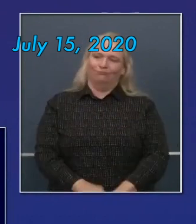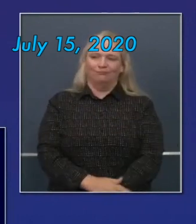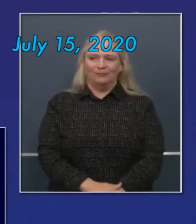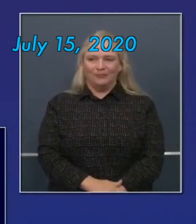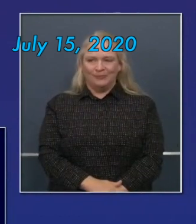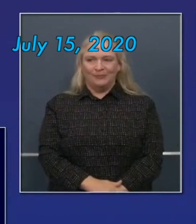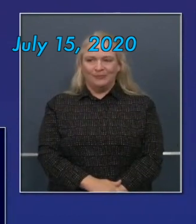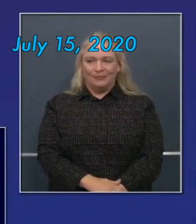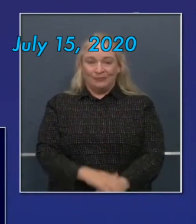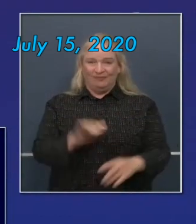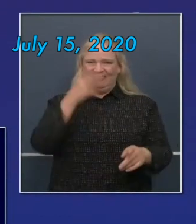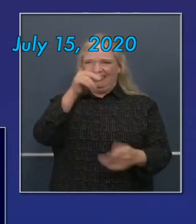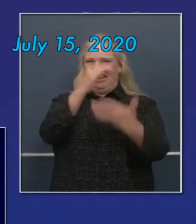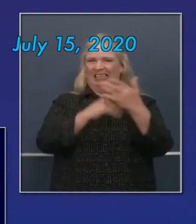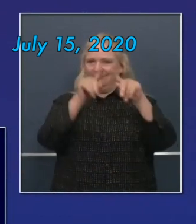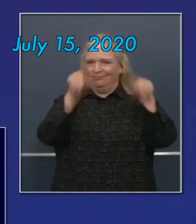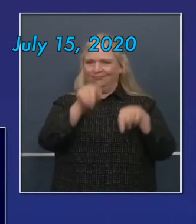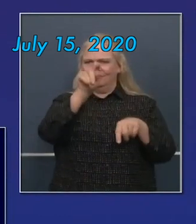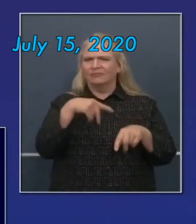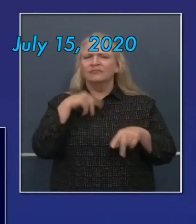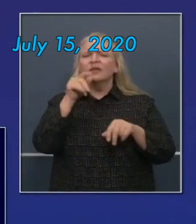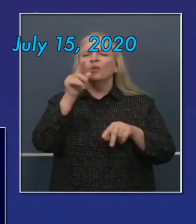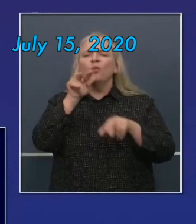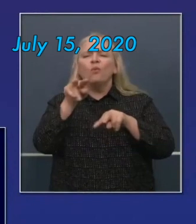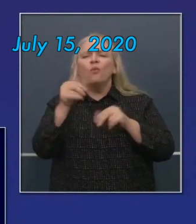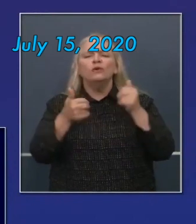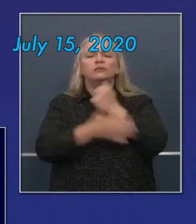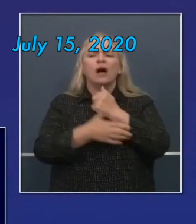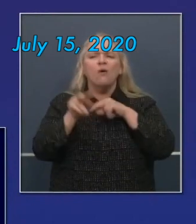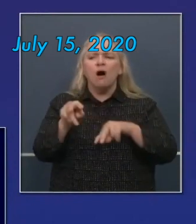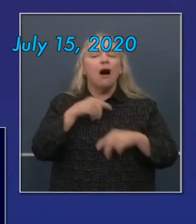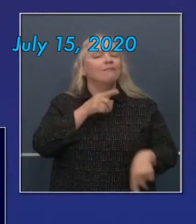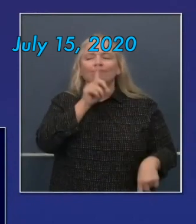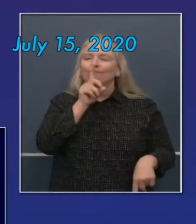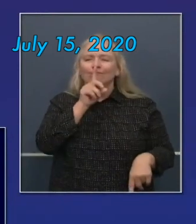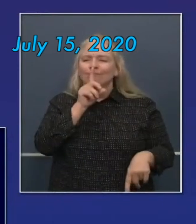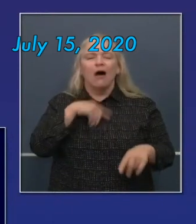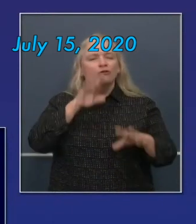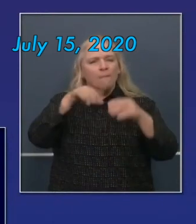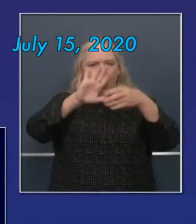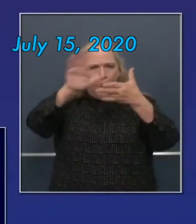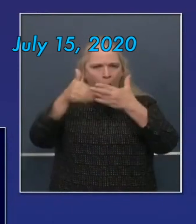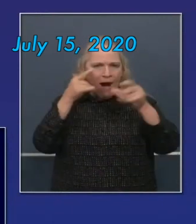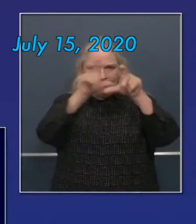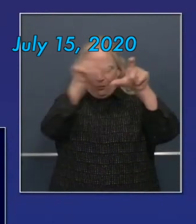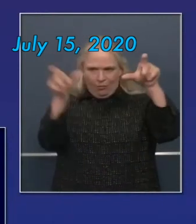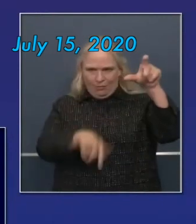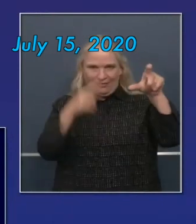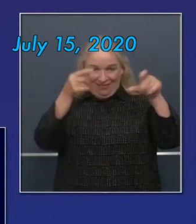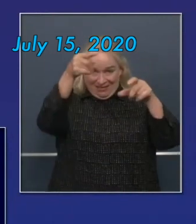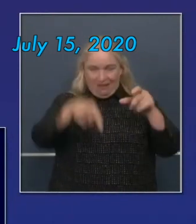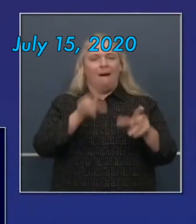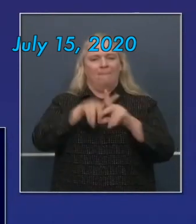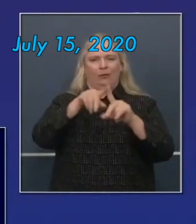indoor operations in most sectors. This includes dine-in restaurants. JJ will tell you in a minute on your options there